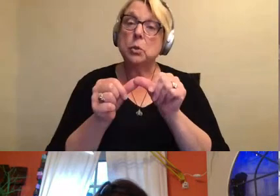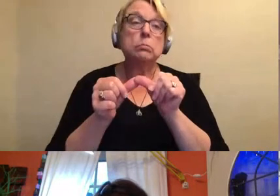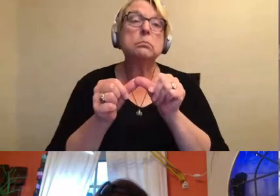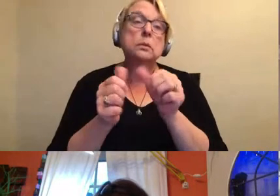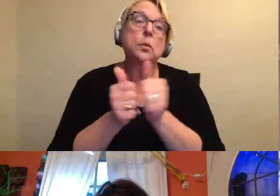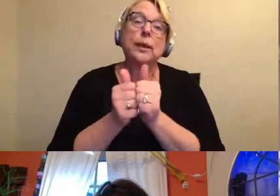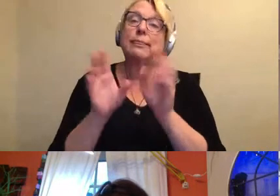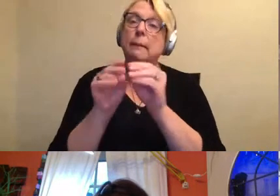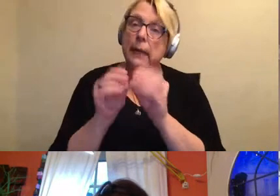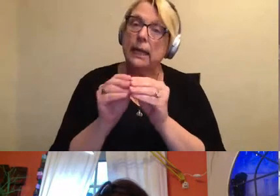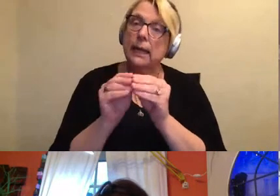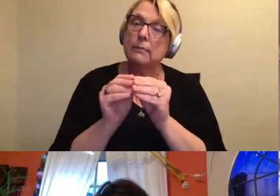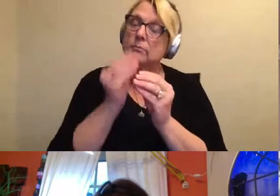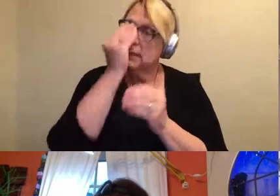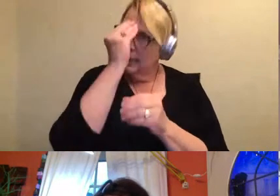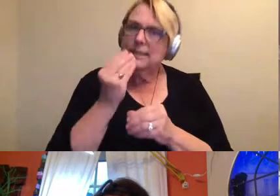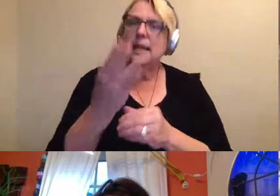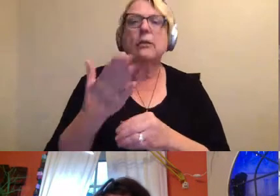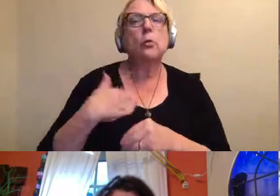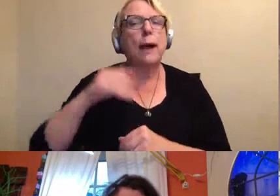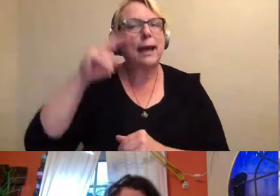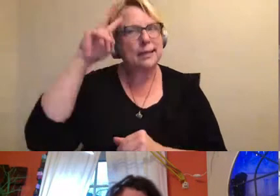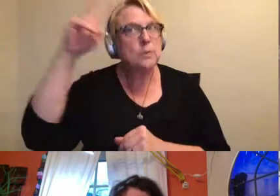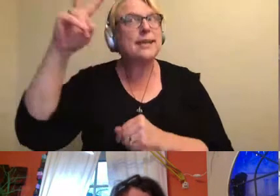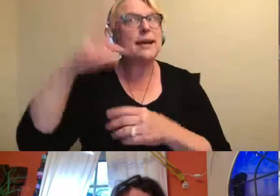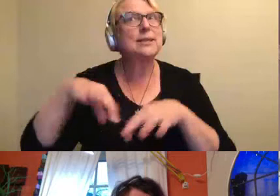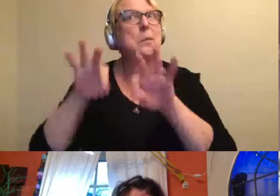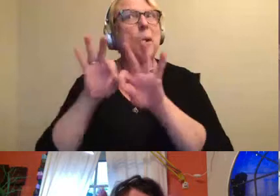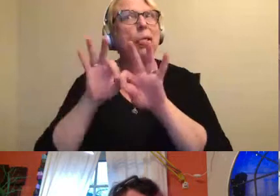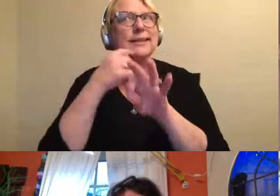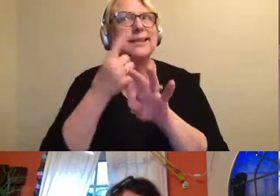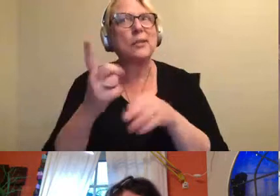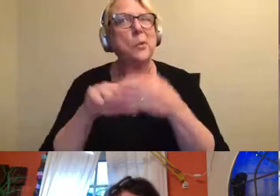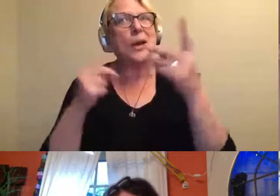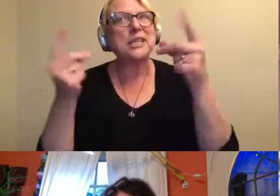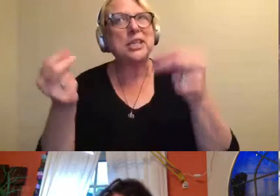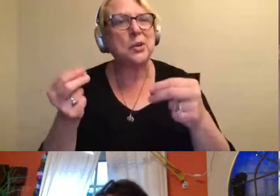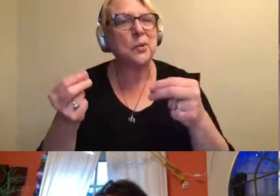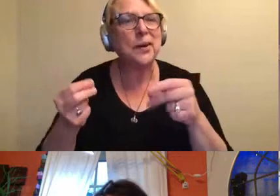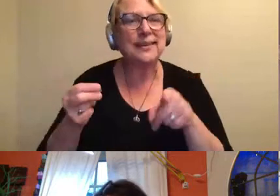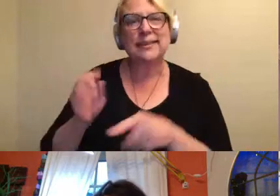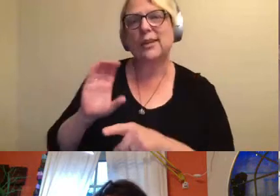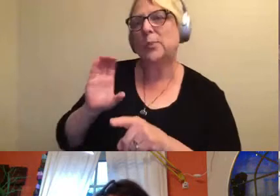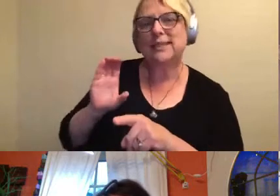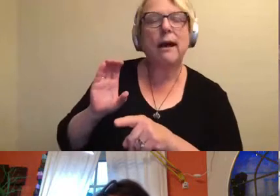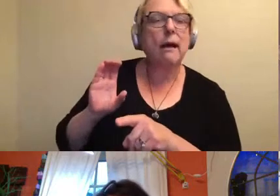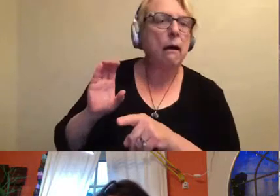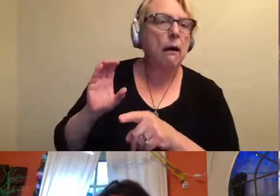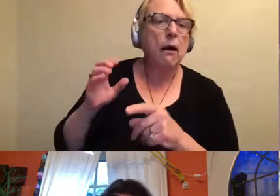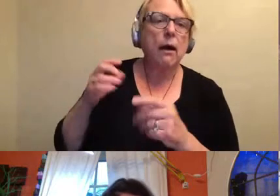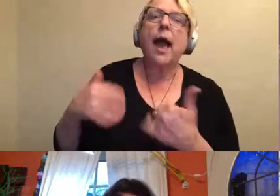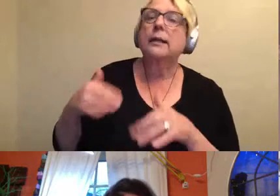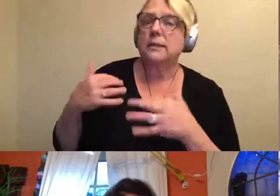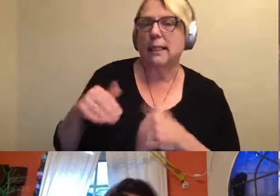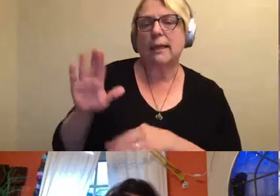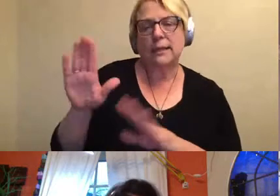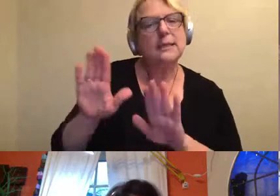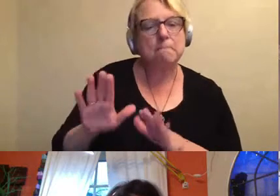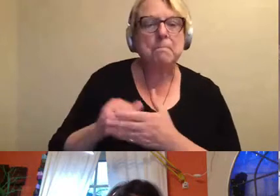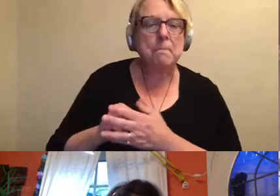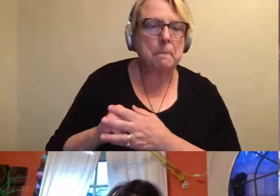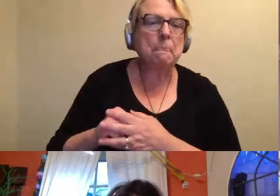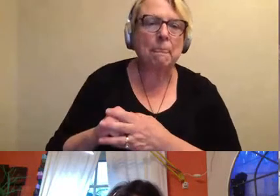2 cents worth and tell you what to do. Thanks. Excellent. You know, I'll say one last thing to you. I